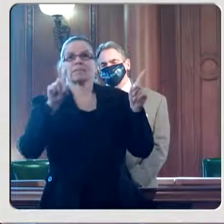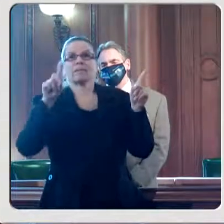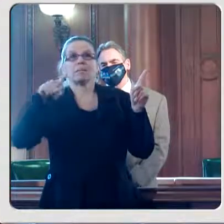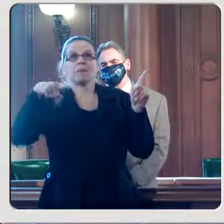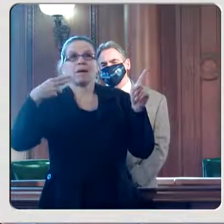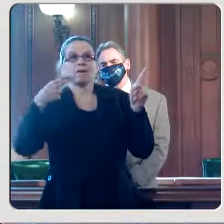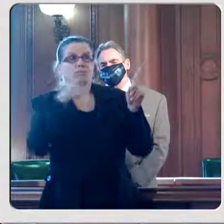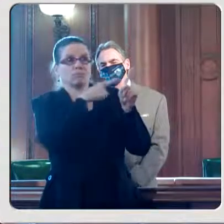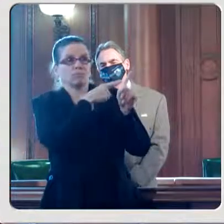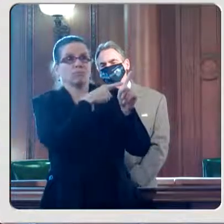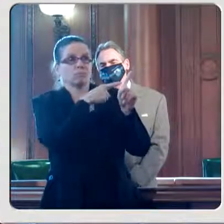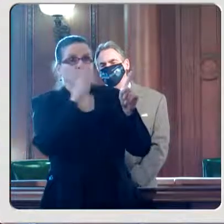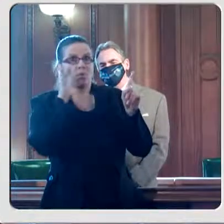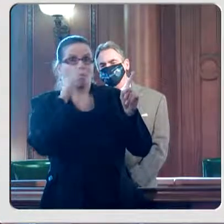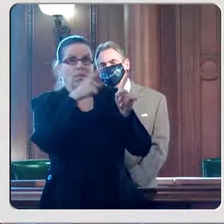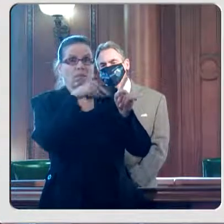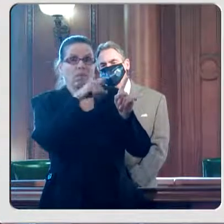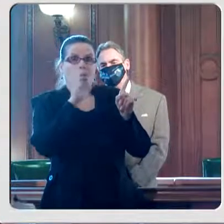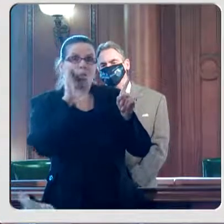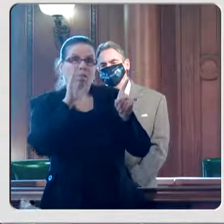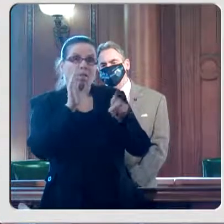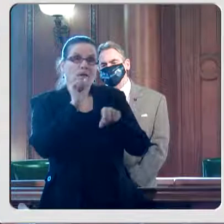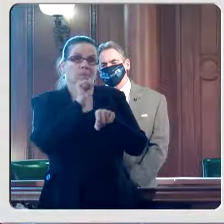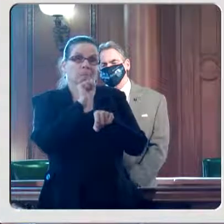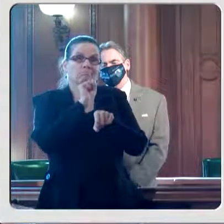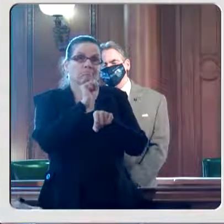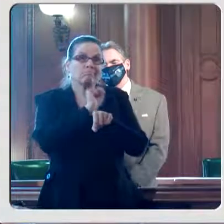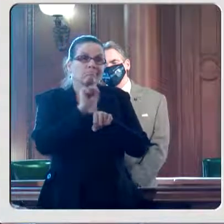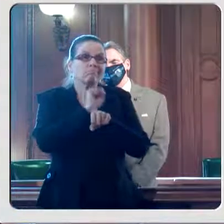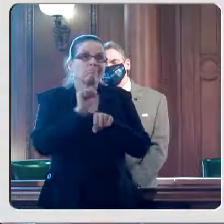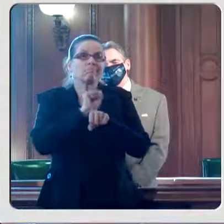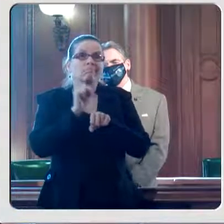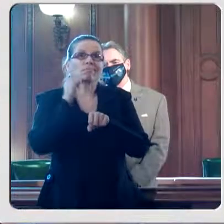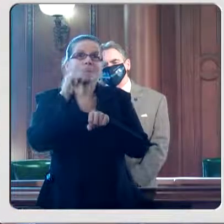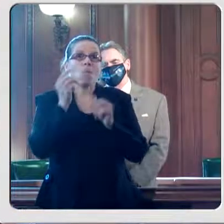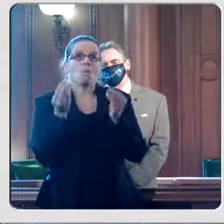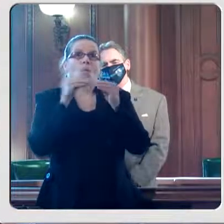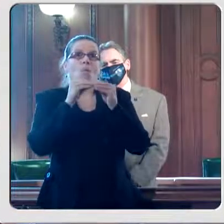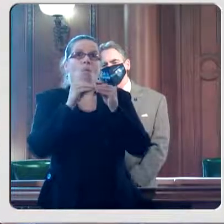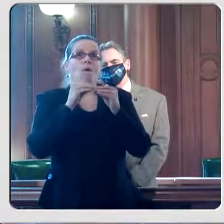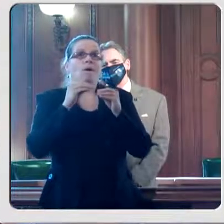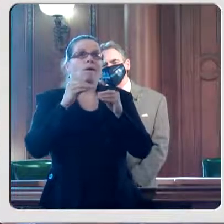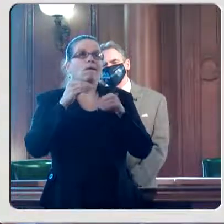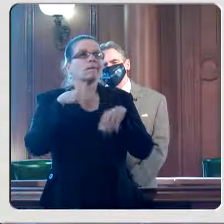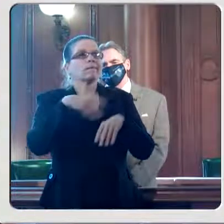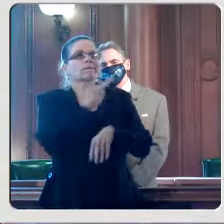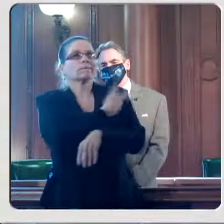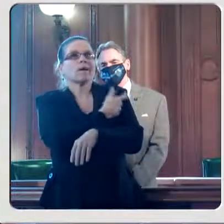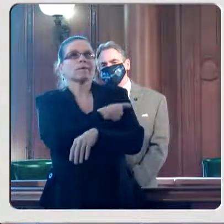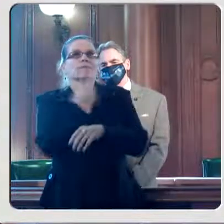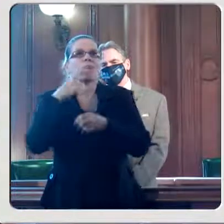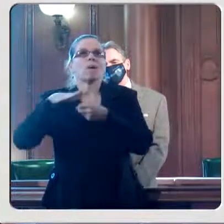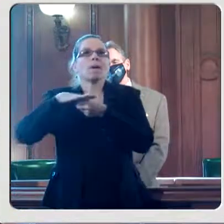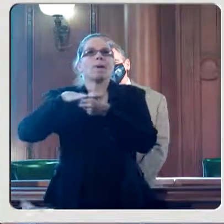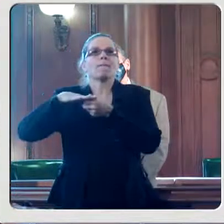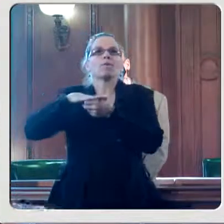giving vaccines to do these neighborhood clinics? Because right now they seem focused